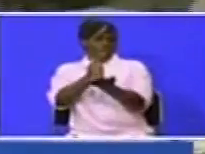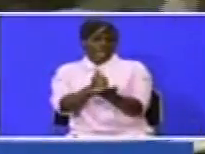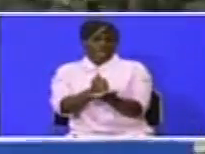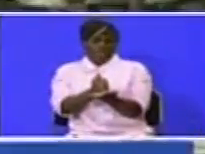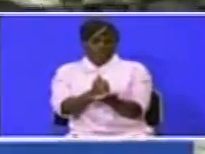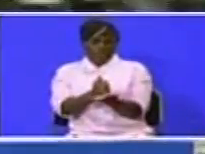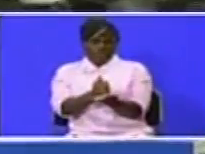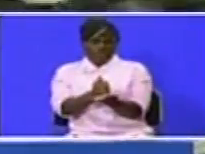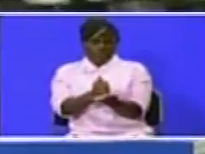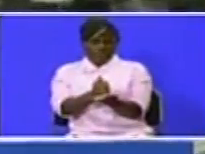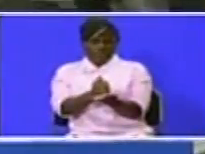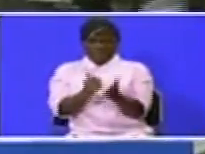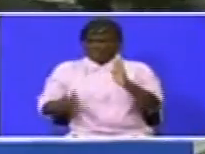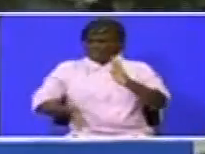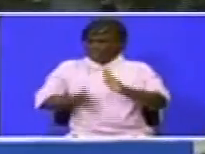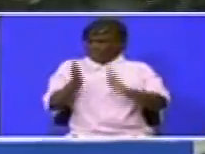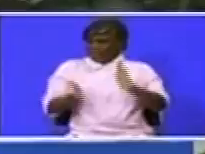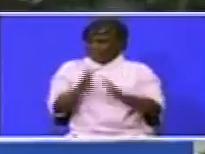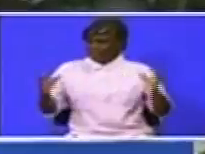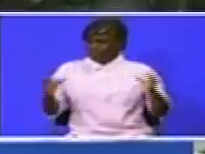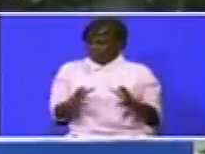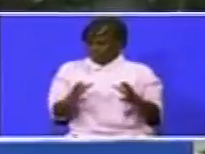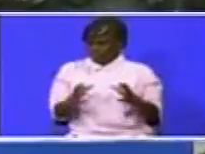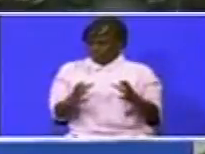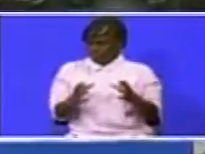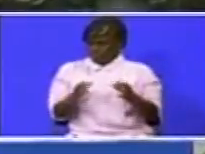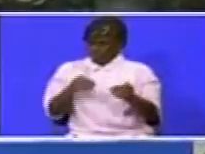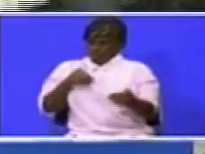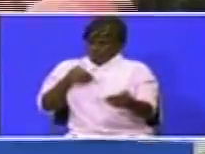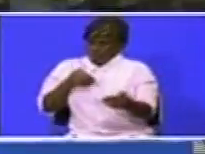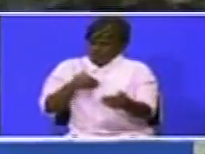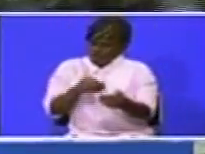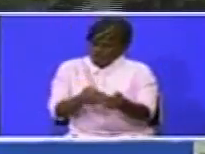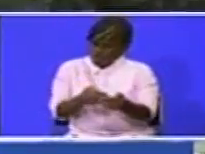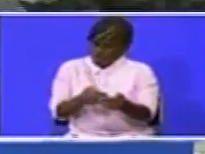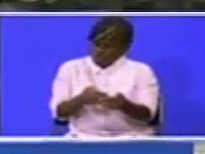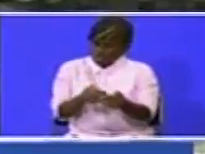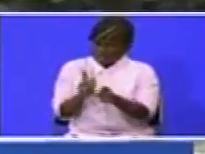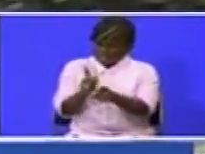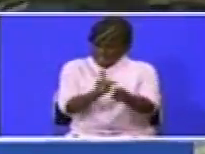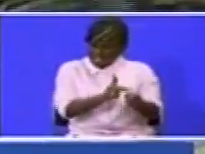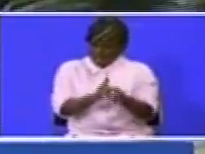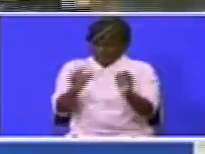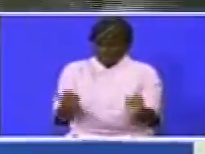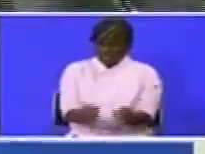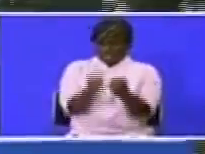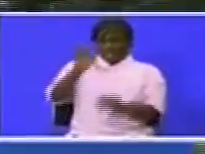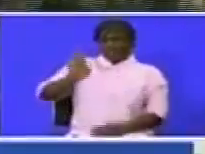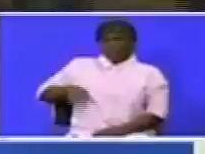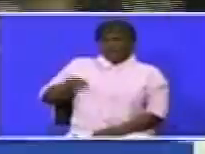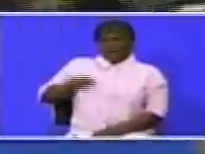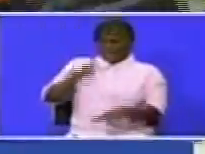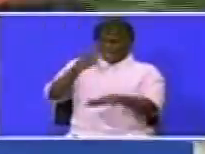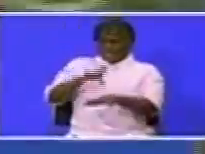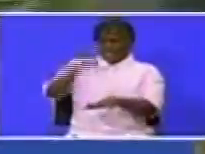by the machines. Immediately, the rescue team would draw all resources and tactics to save the woman, a delicate